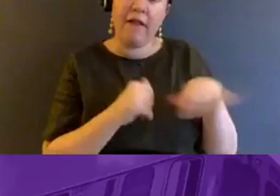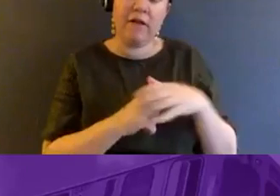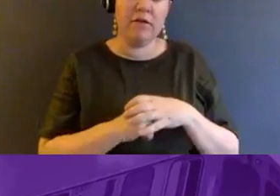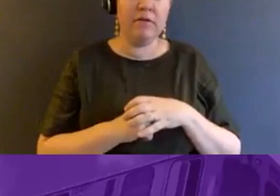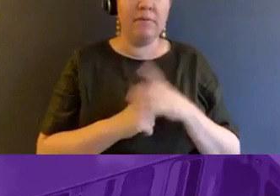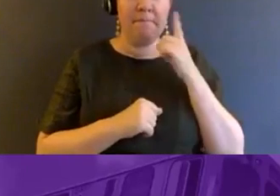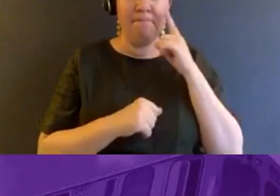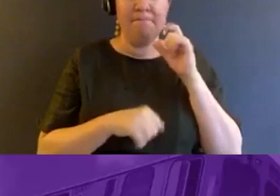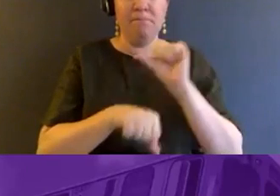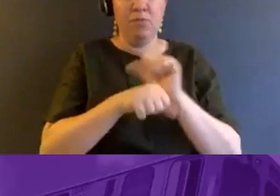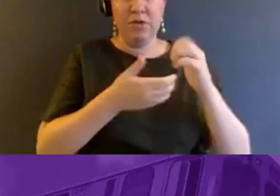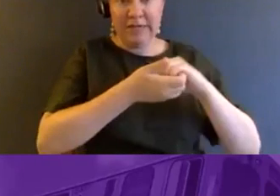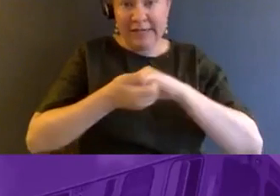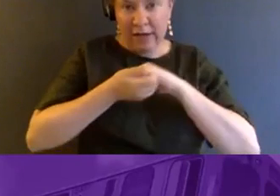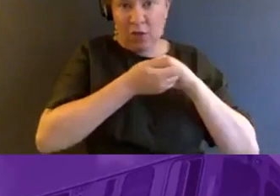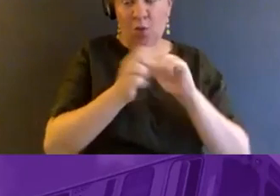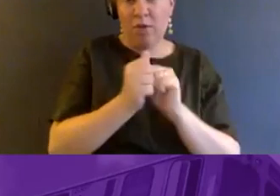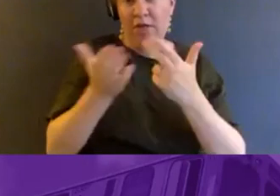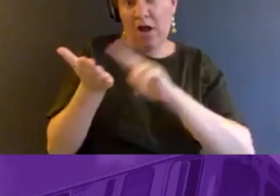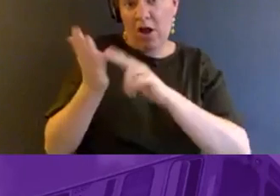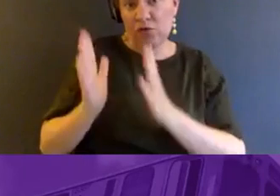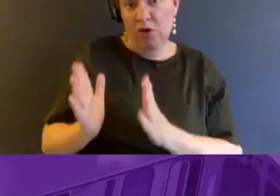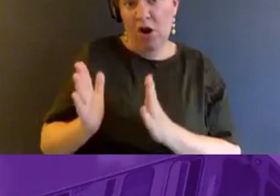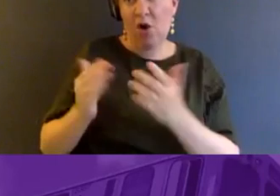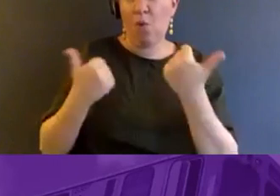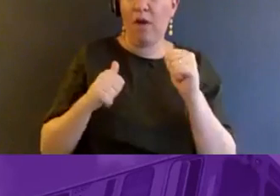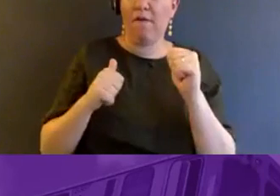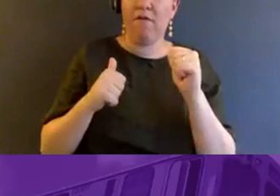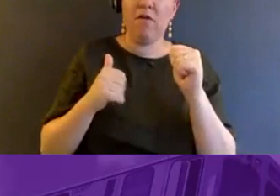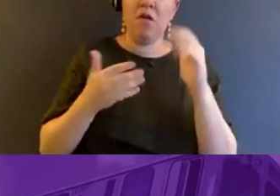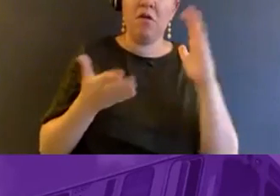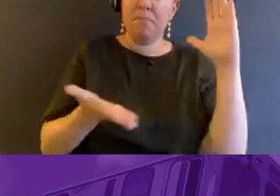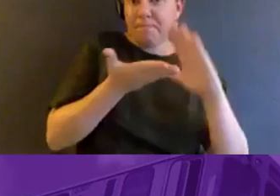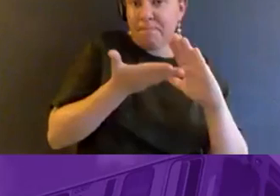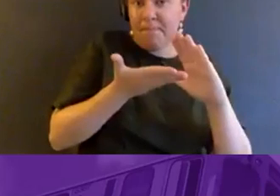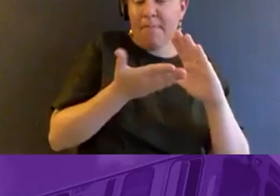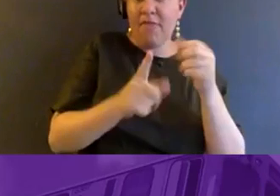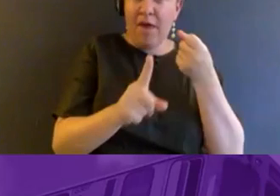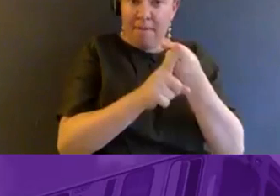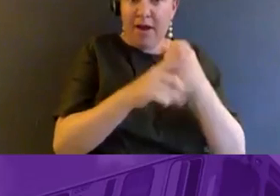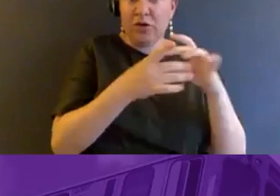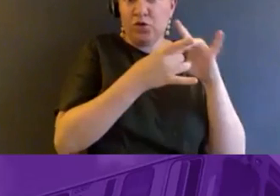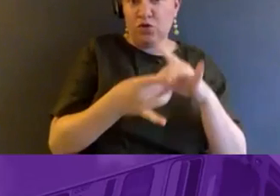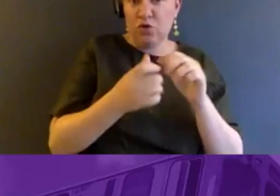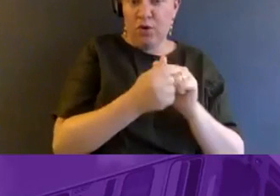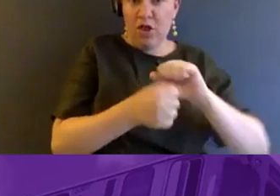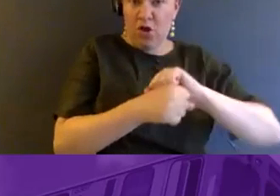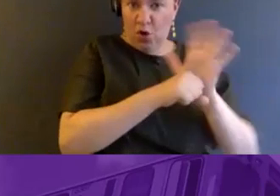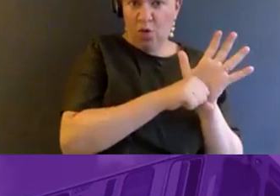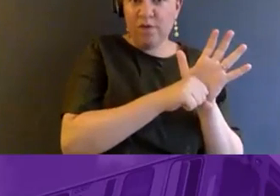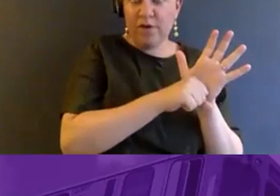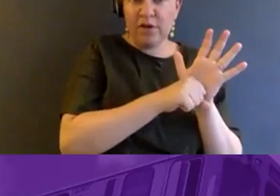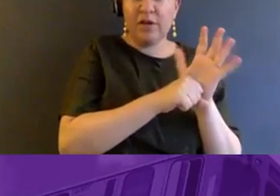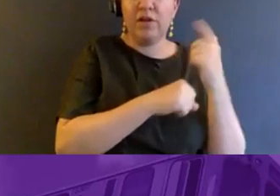working collaboratively with the contractor, minimized the impacts associated with COVID. We have been able to